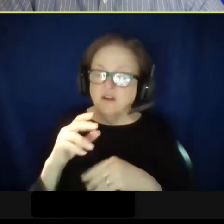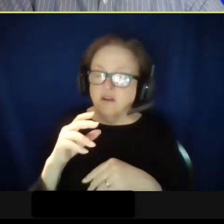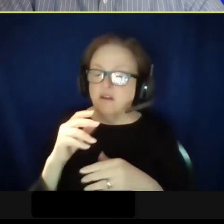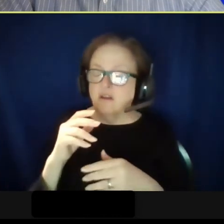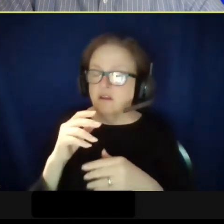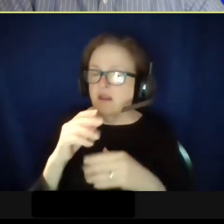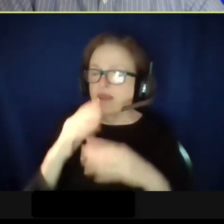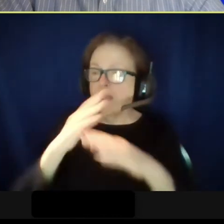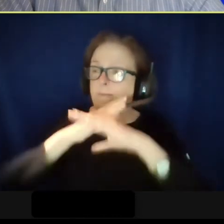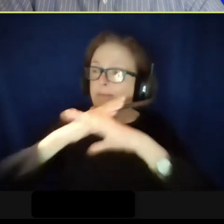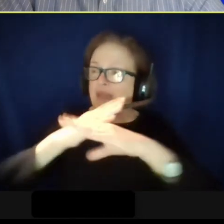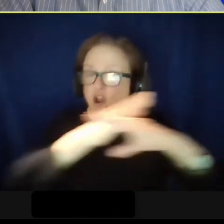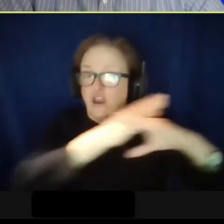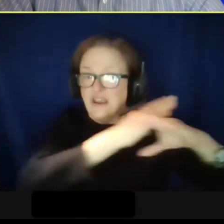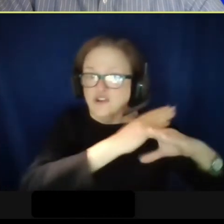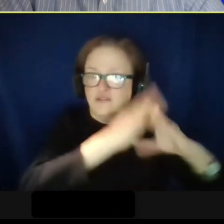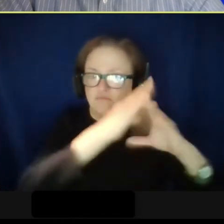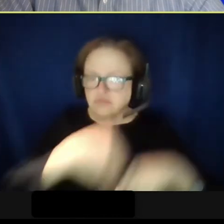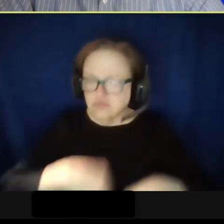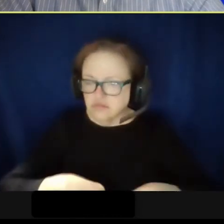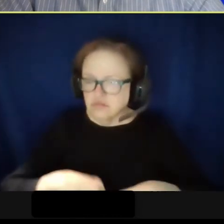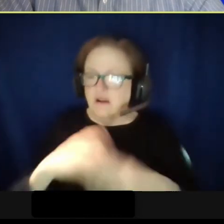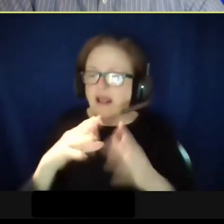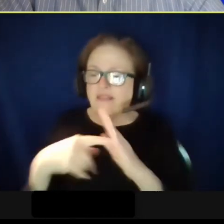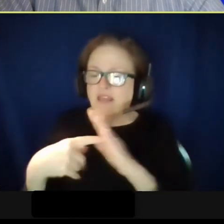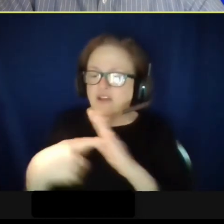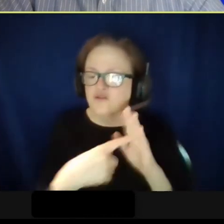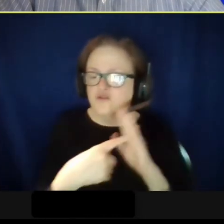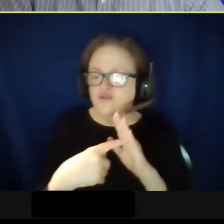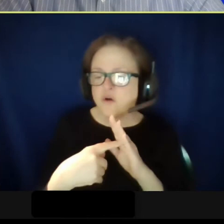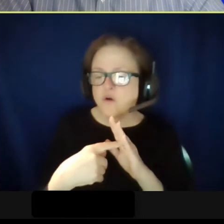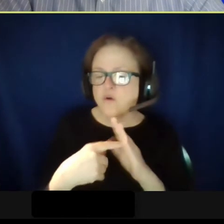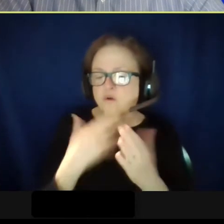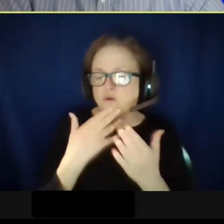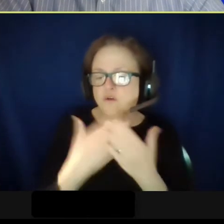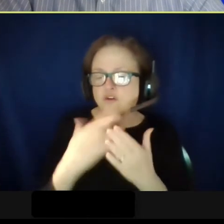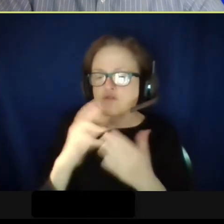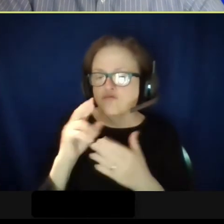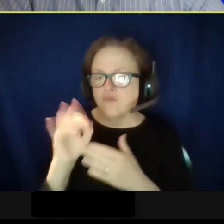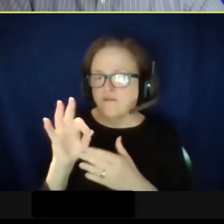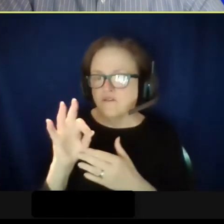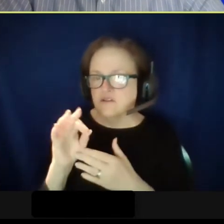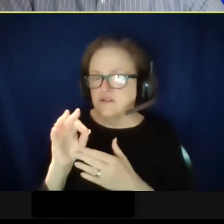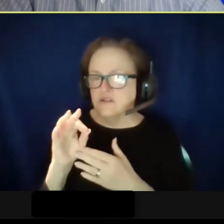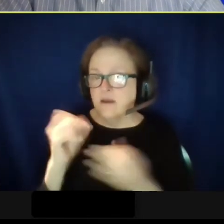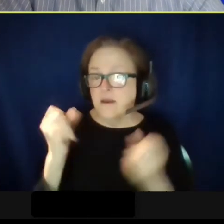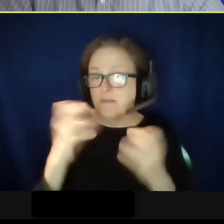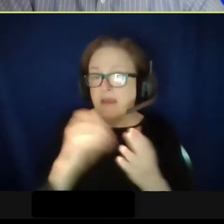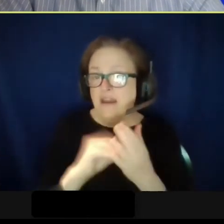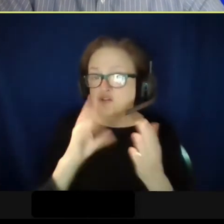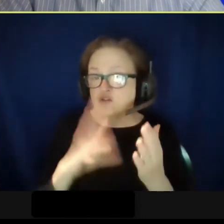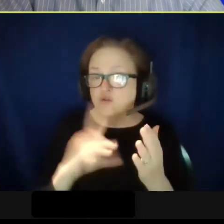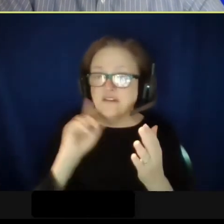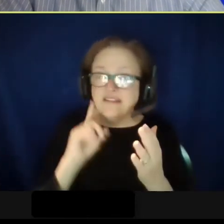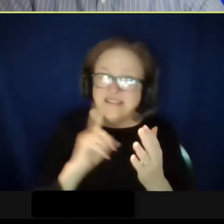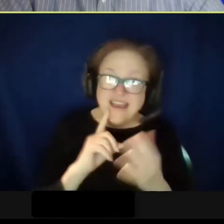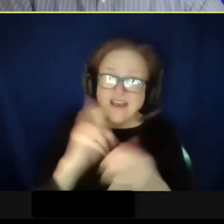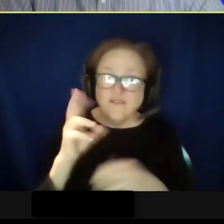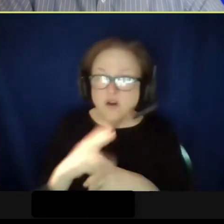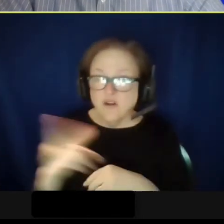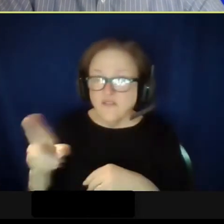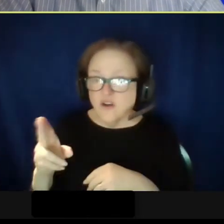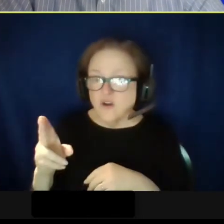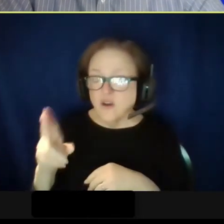These role models also provide the student with a frame of reference. Many of our students that are Deaf or hard of hearing either rarely